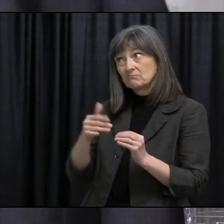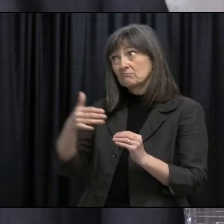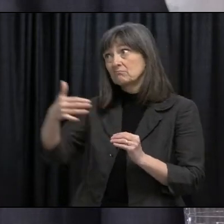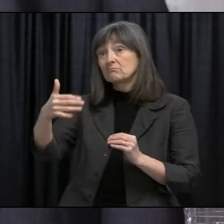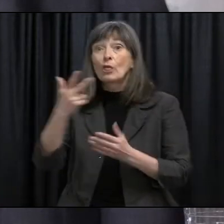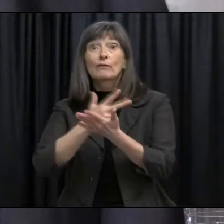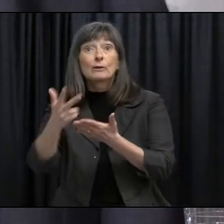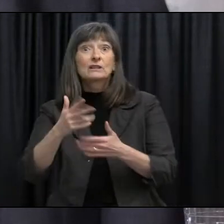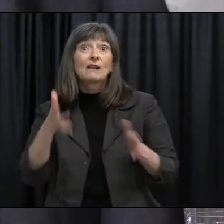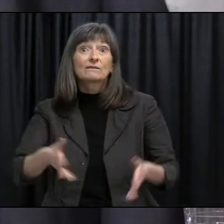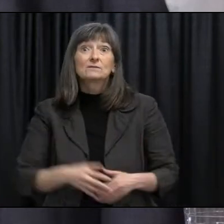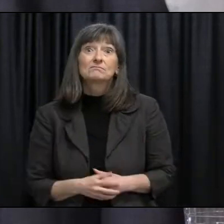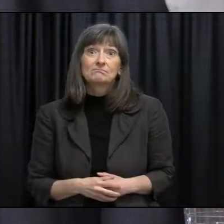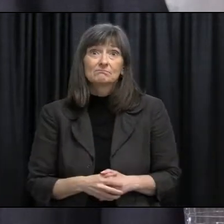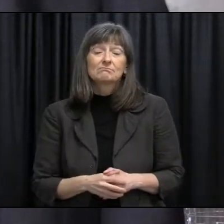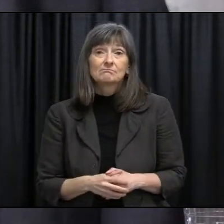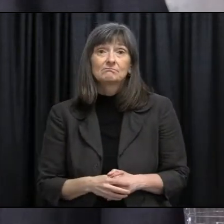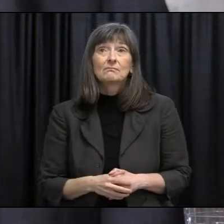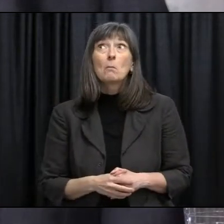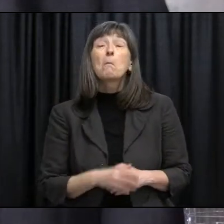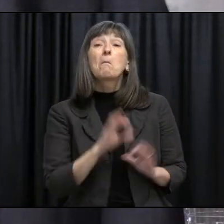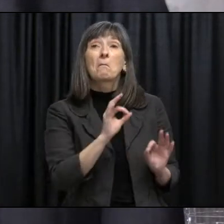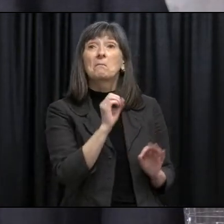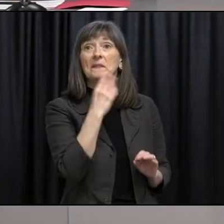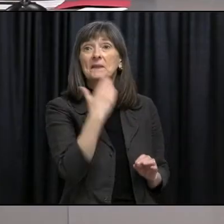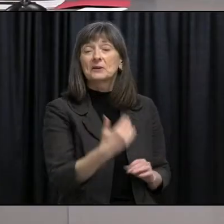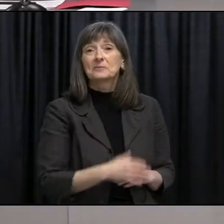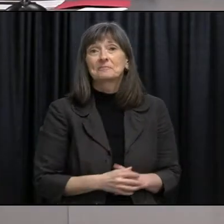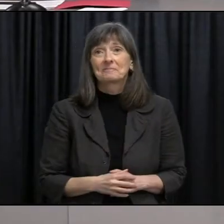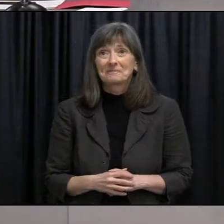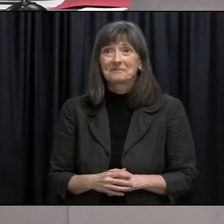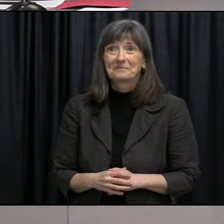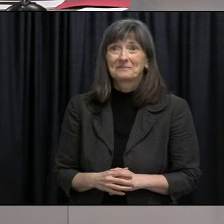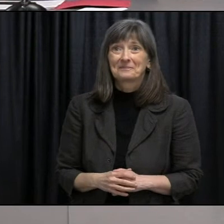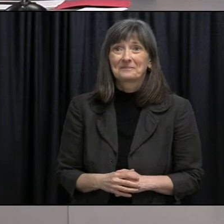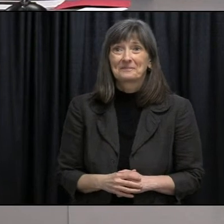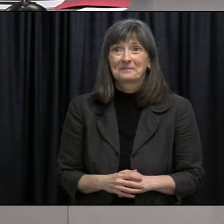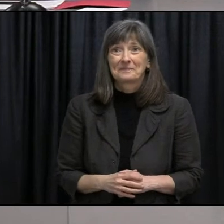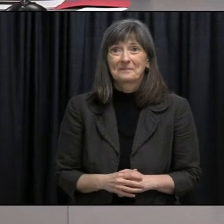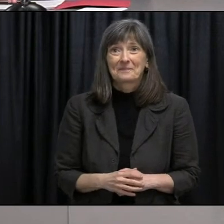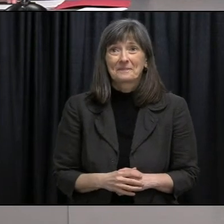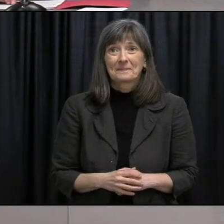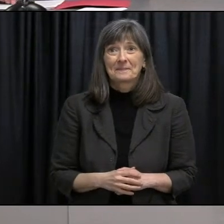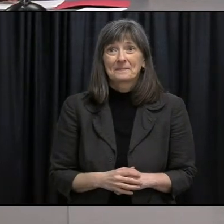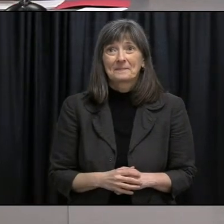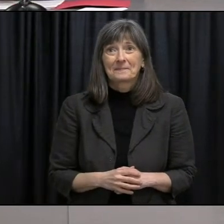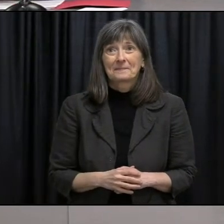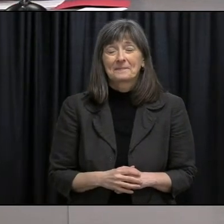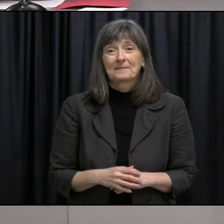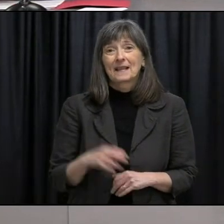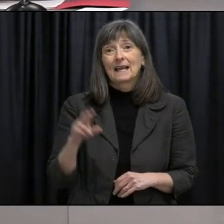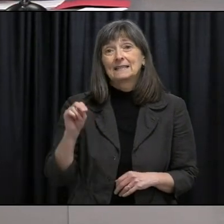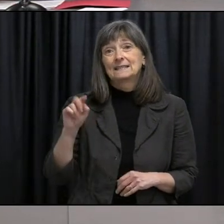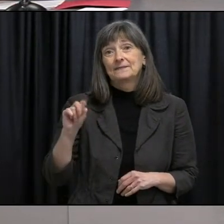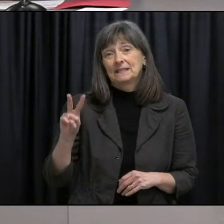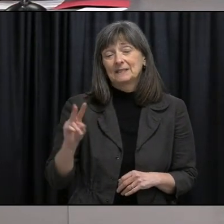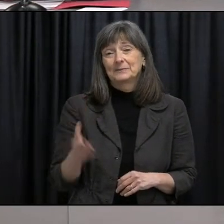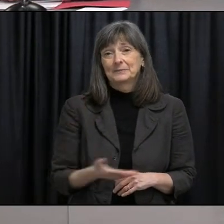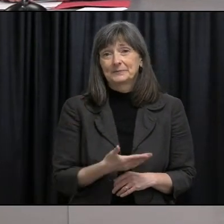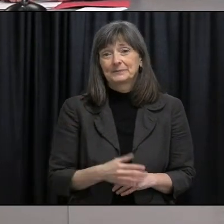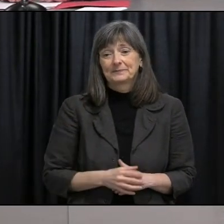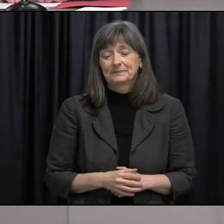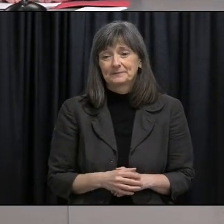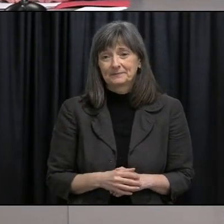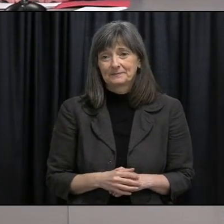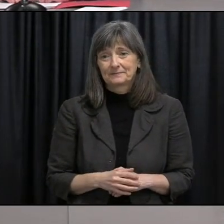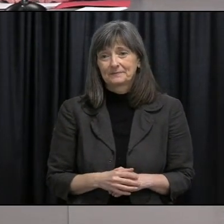3 weeks. Oh, perfect. Thank you. Our next questions are from Kellyanne Roberts with NTV. Please